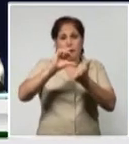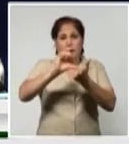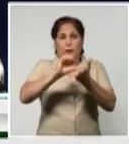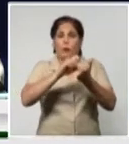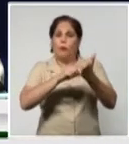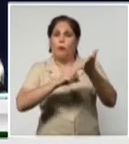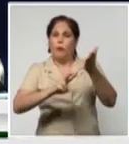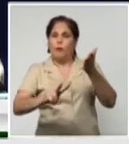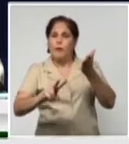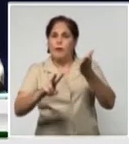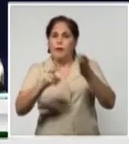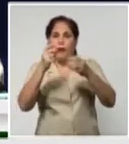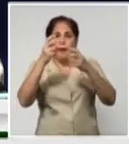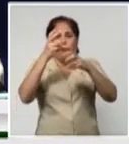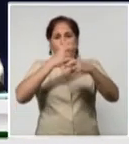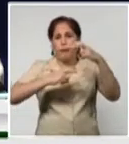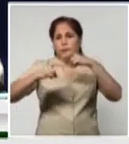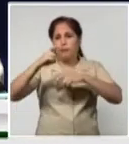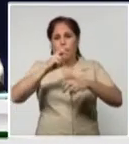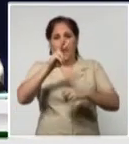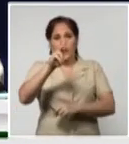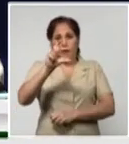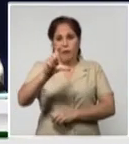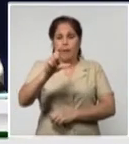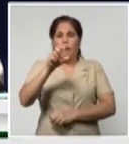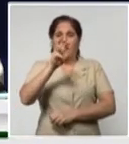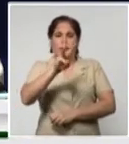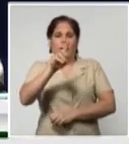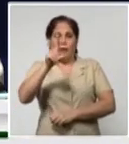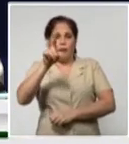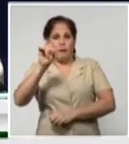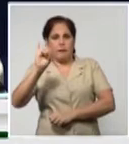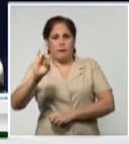Provincial Center in Villa Clara, 316